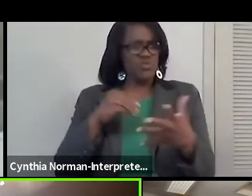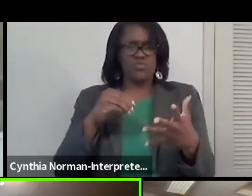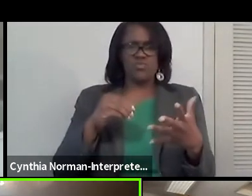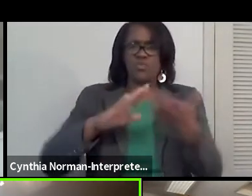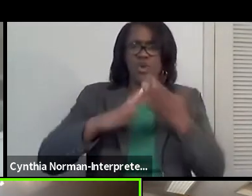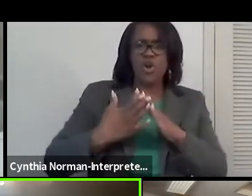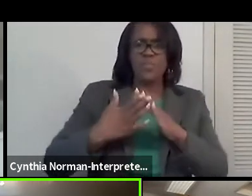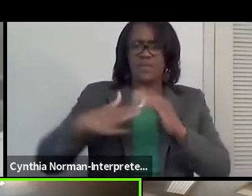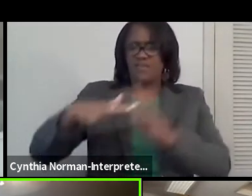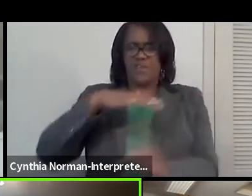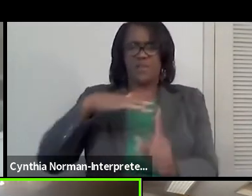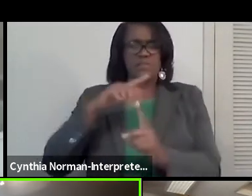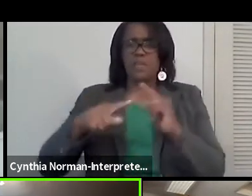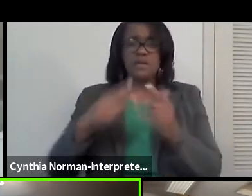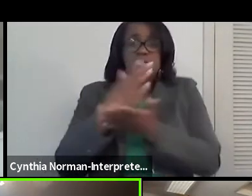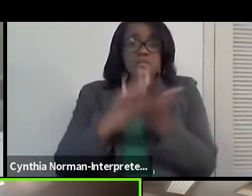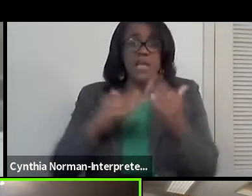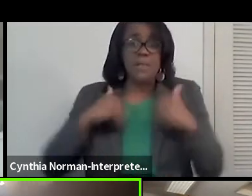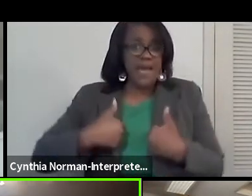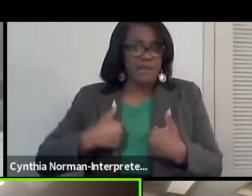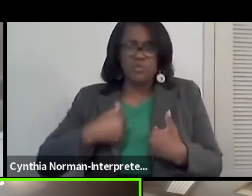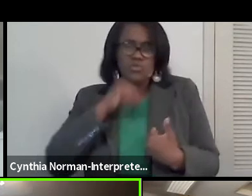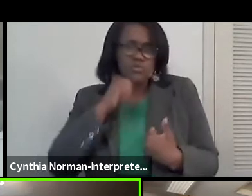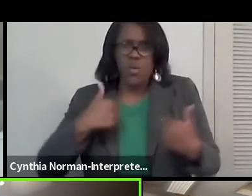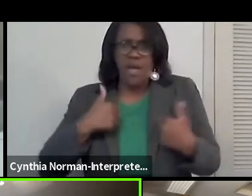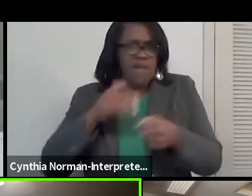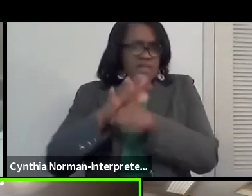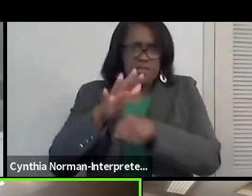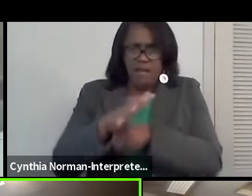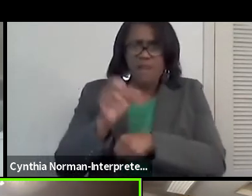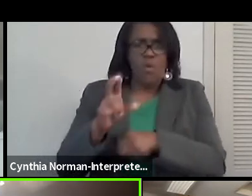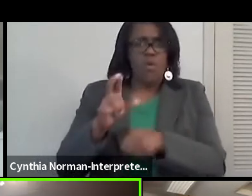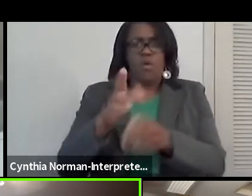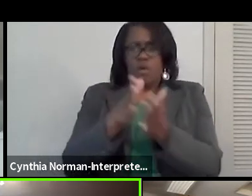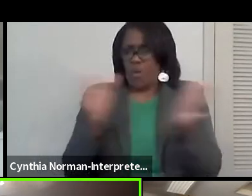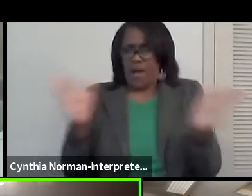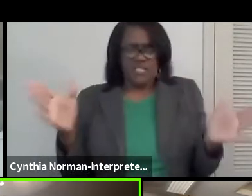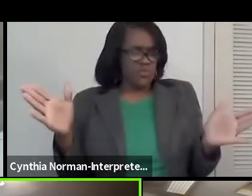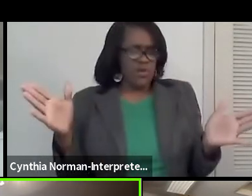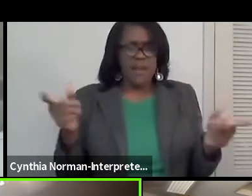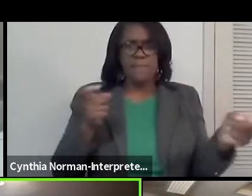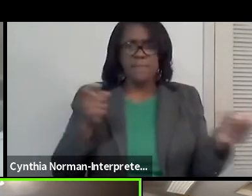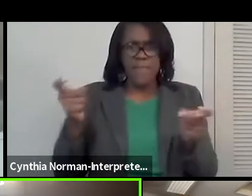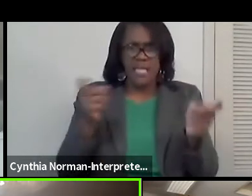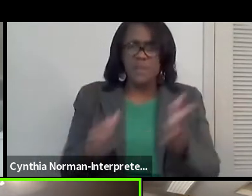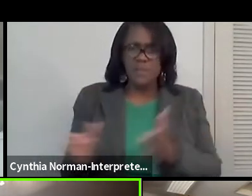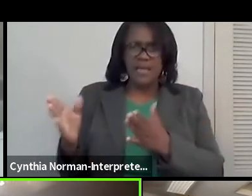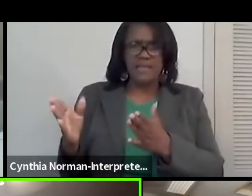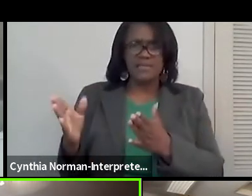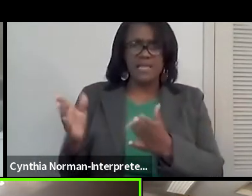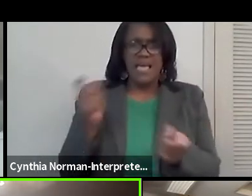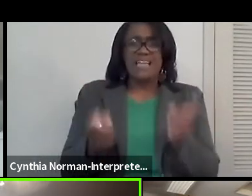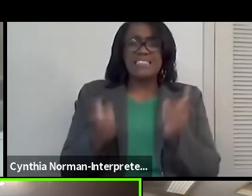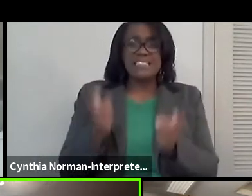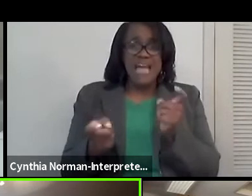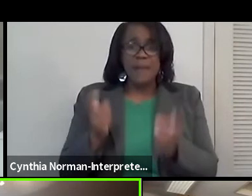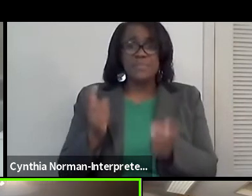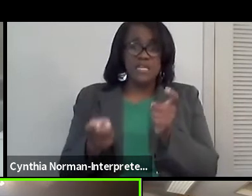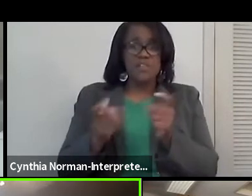at species that did not have adequate or widespread management plans, specifically adaptive management